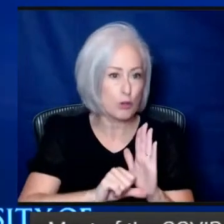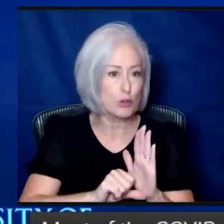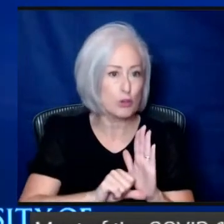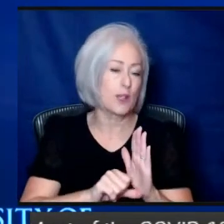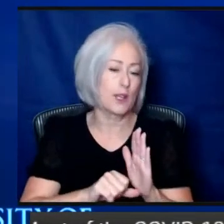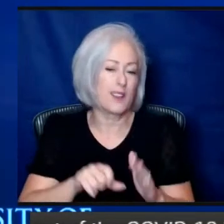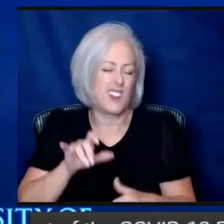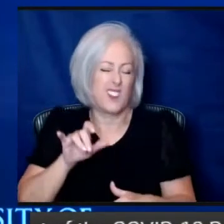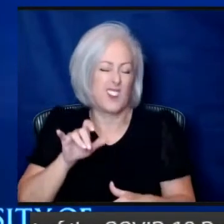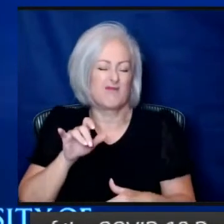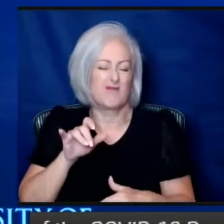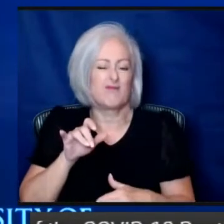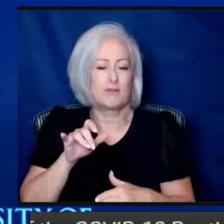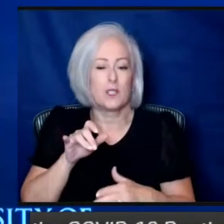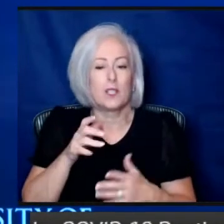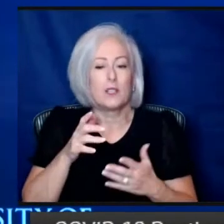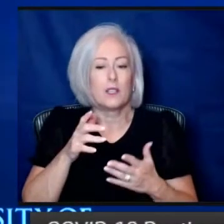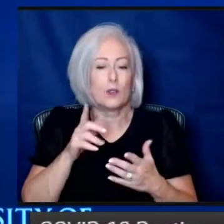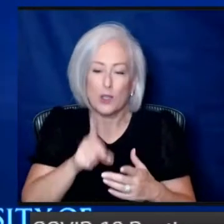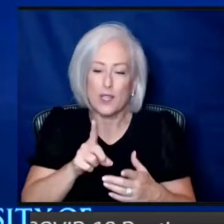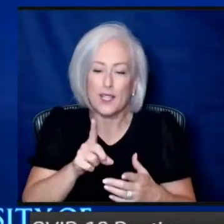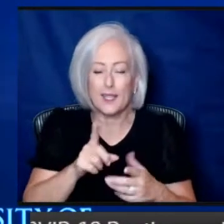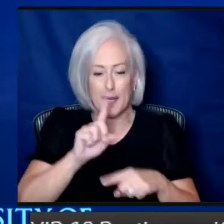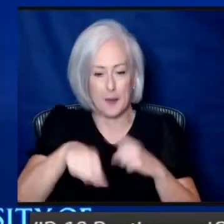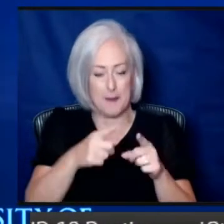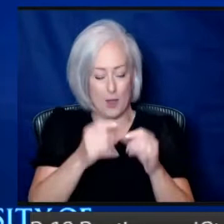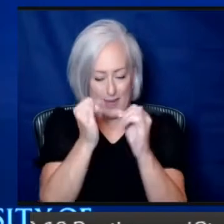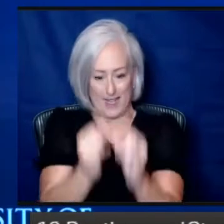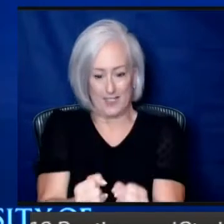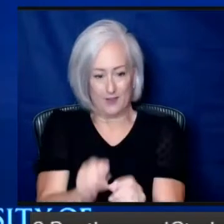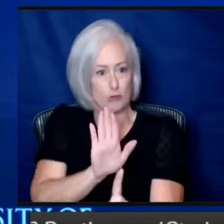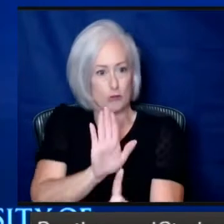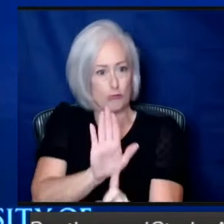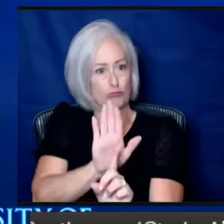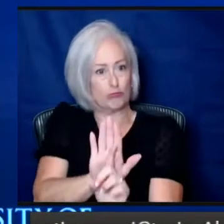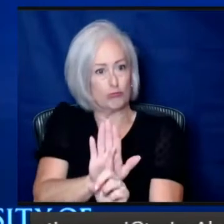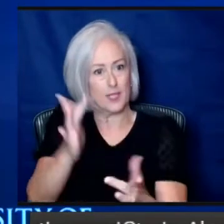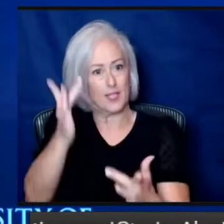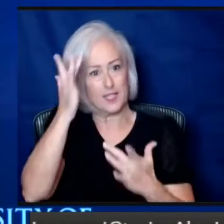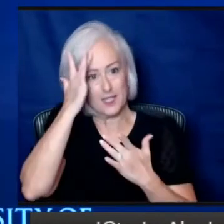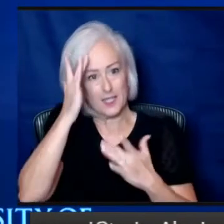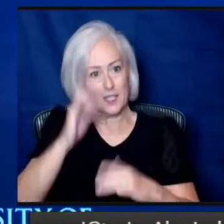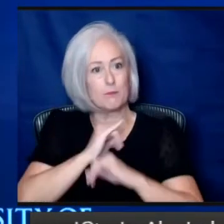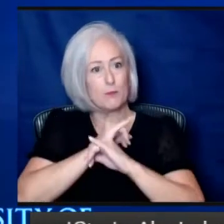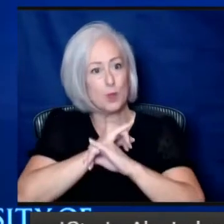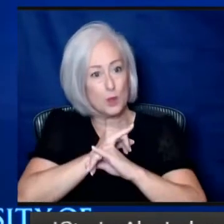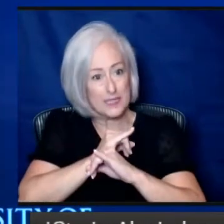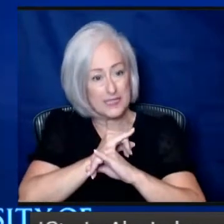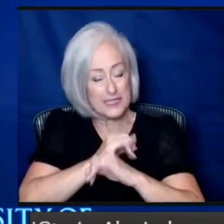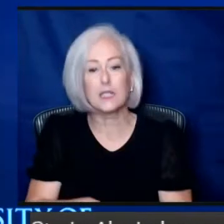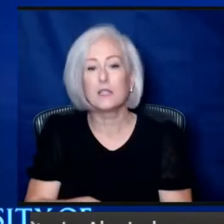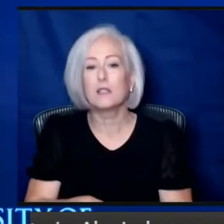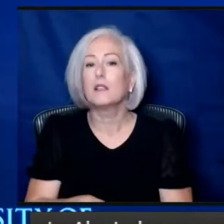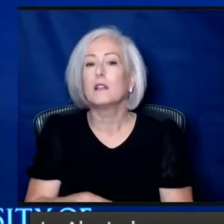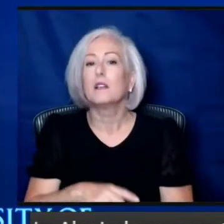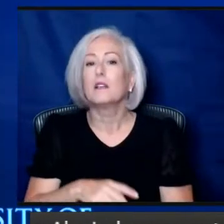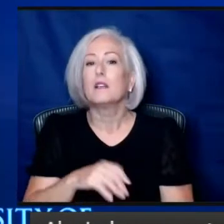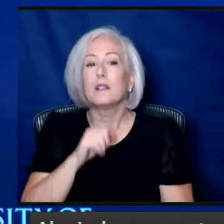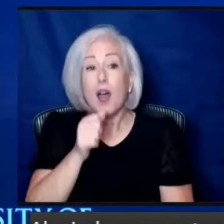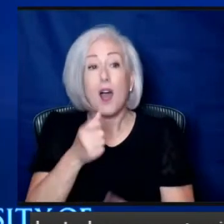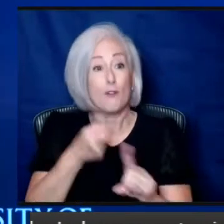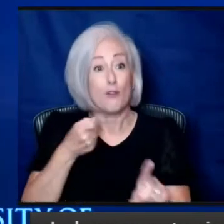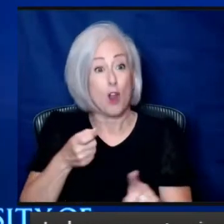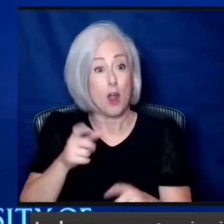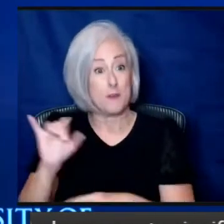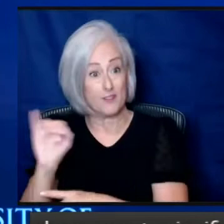it's mostly about individual immunity at this point, and it's that immunity not protecting from infection, but Right. protecting you from severe disease